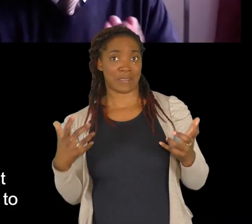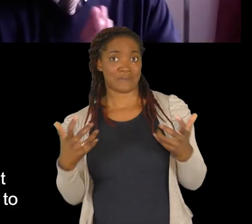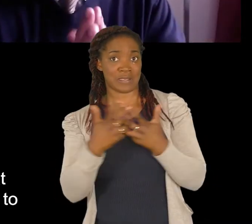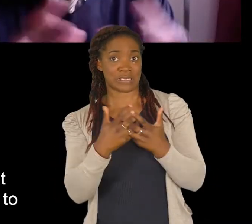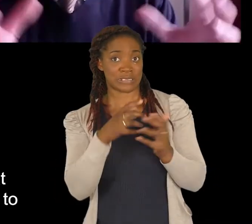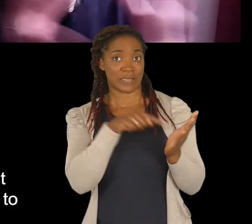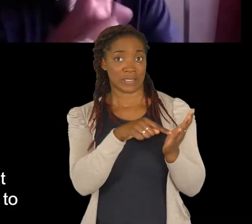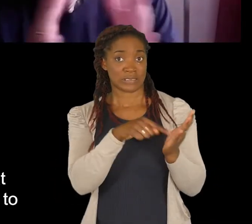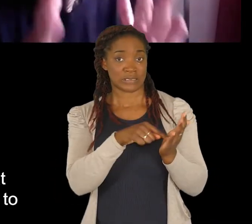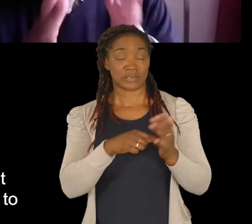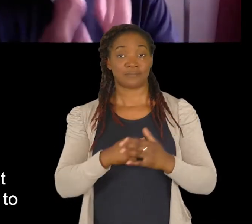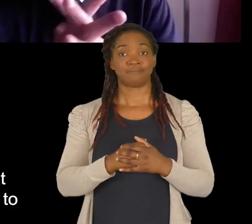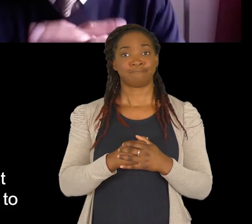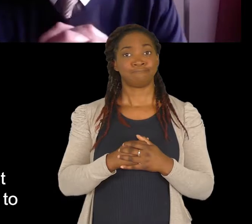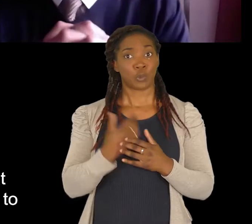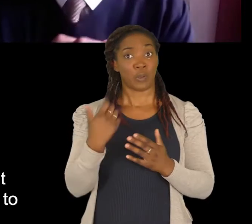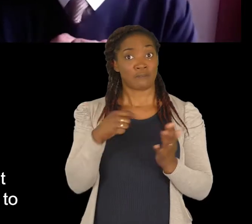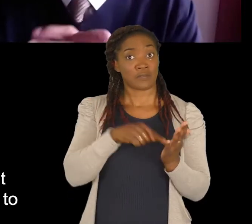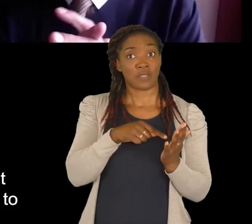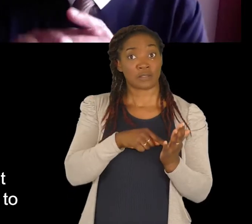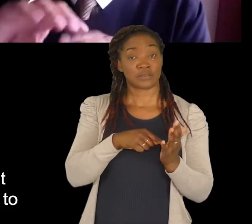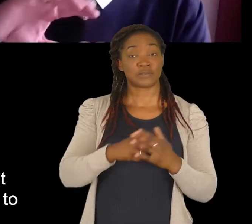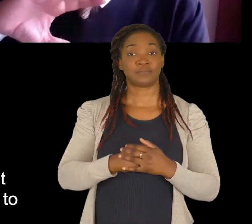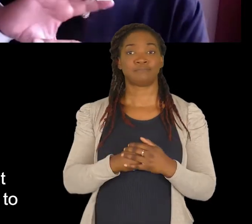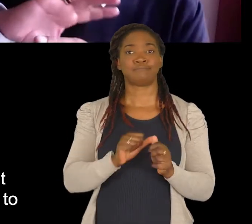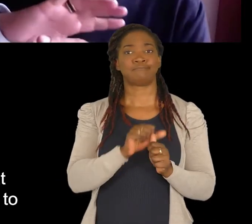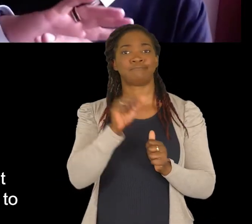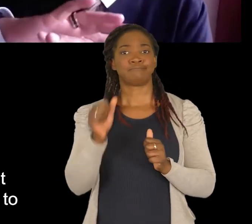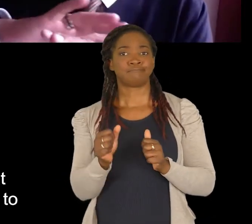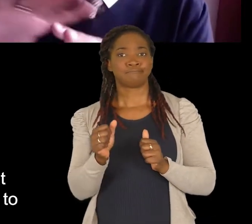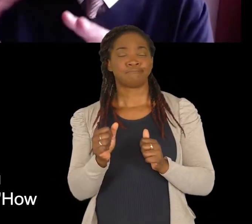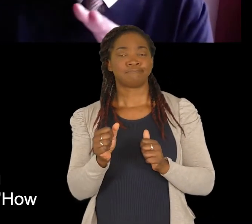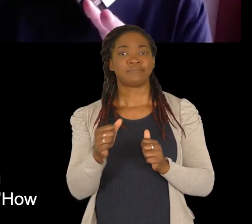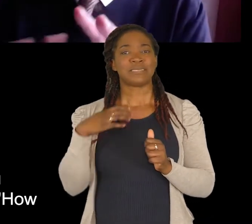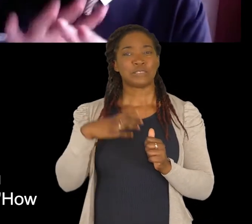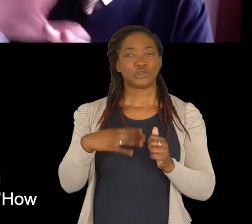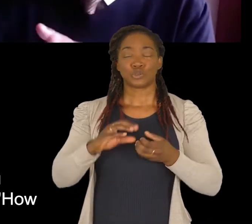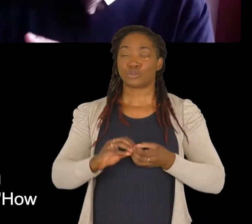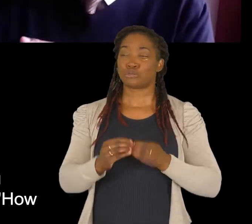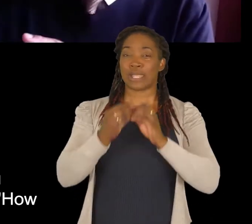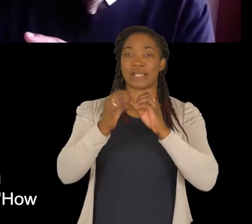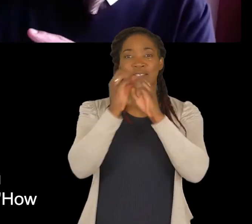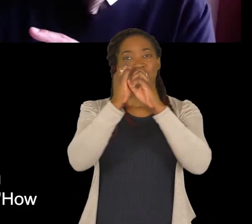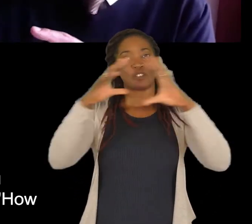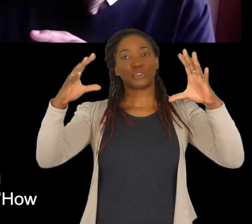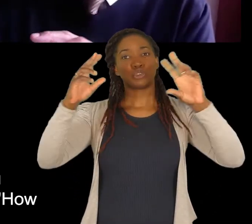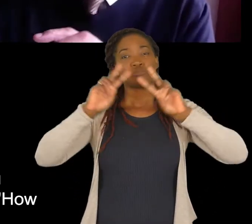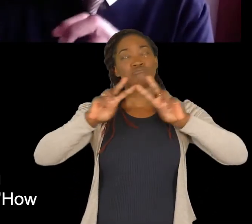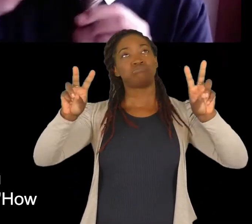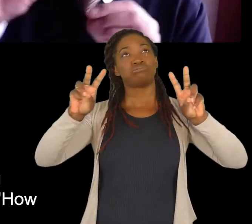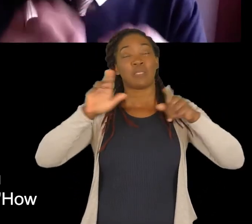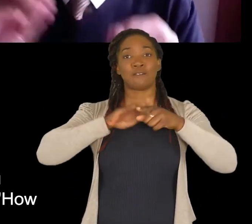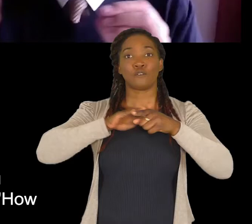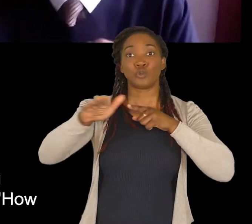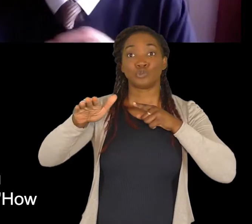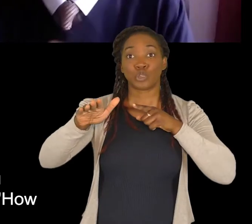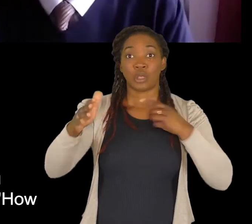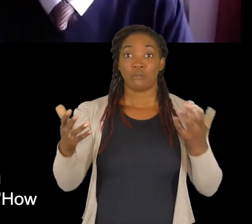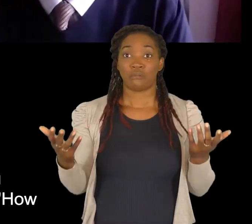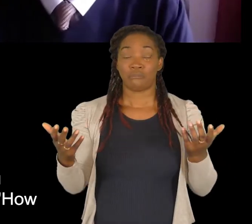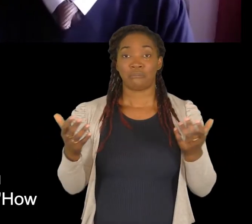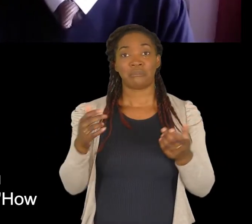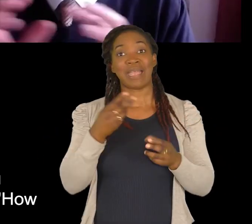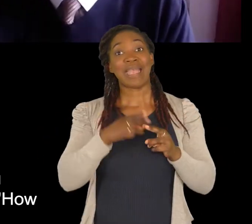initiative, right? So have that idea. And then you need to then create a vision for the future. Right? If